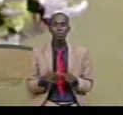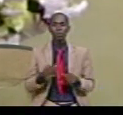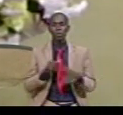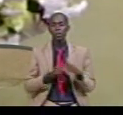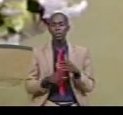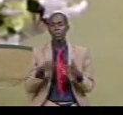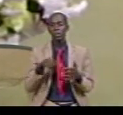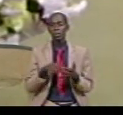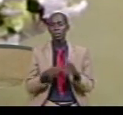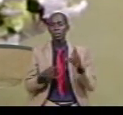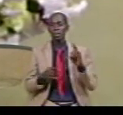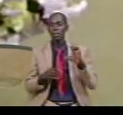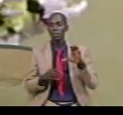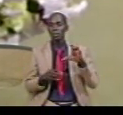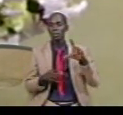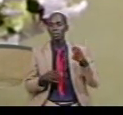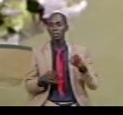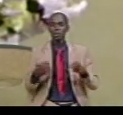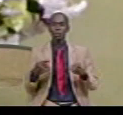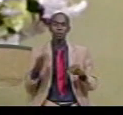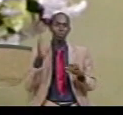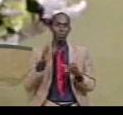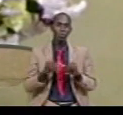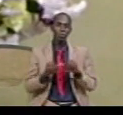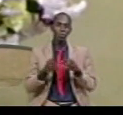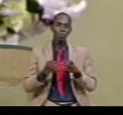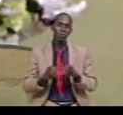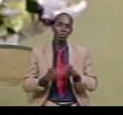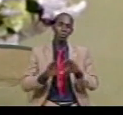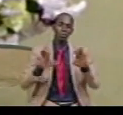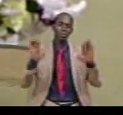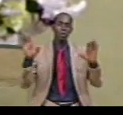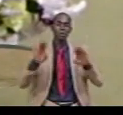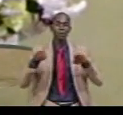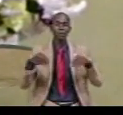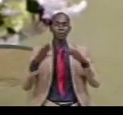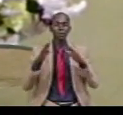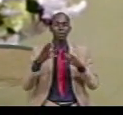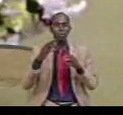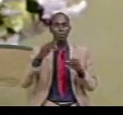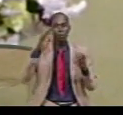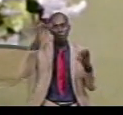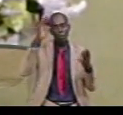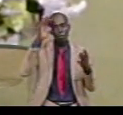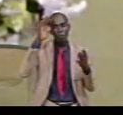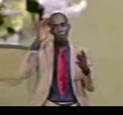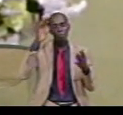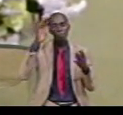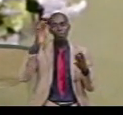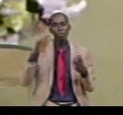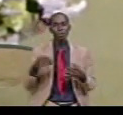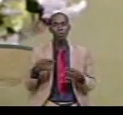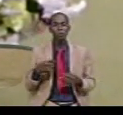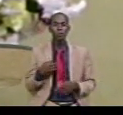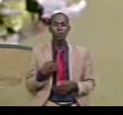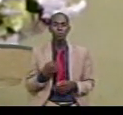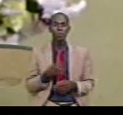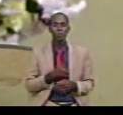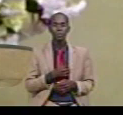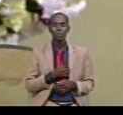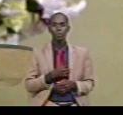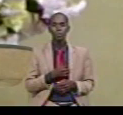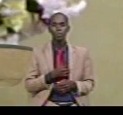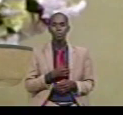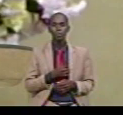Ministry values continue to shine as a beacon of hope, casting light upon the lives we touch, the world